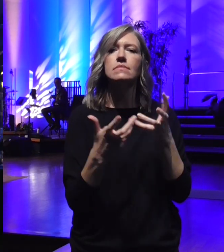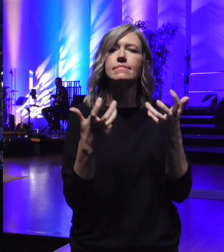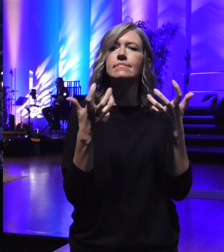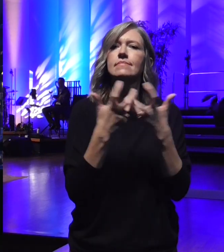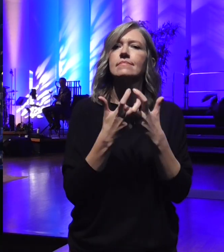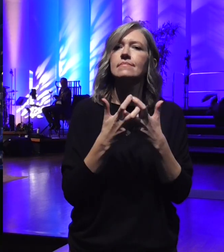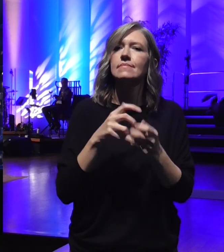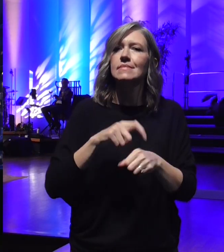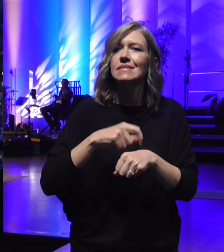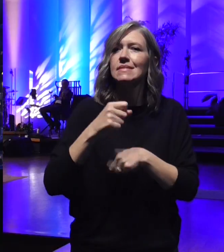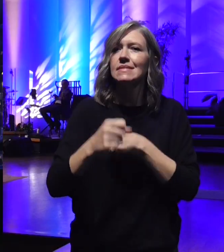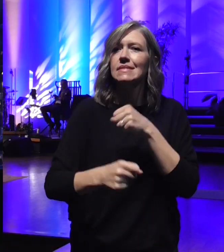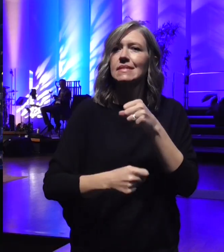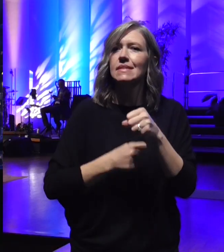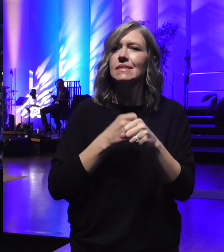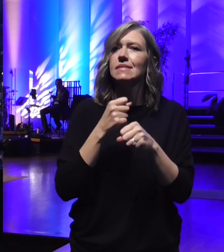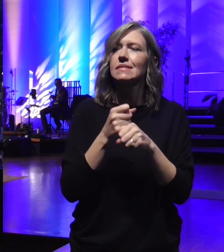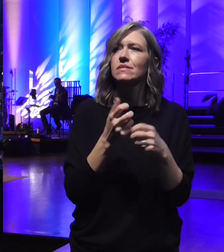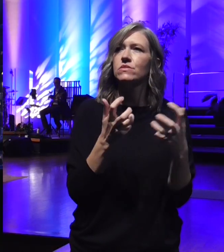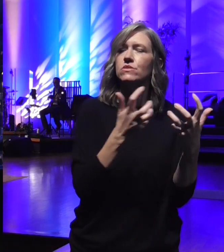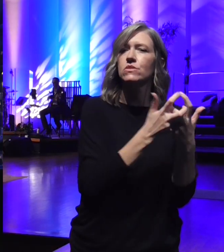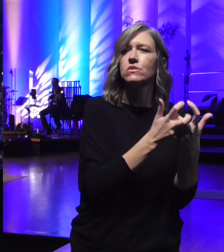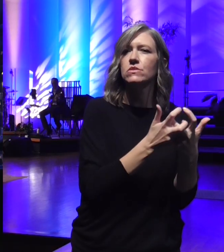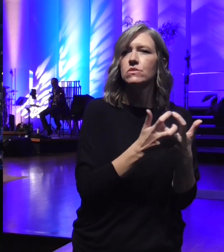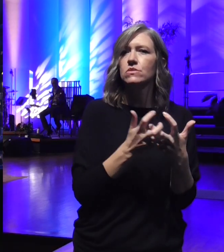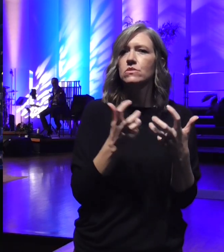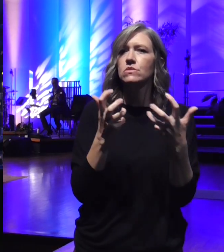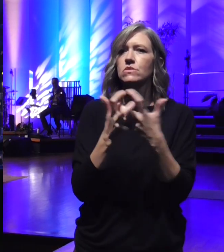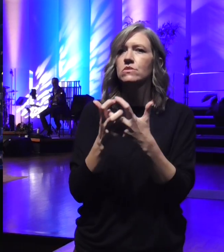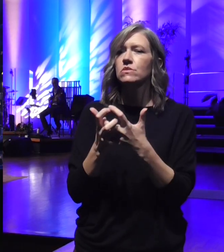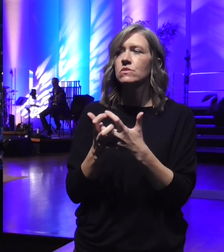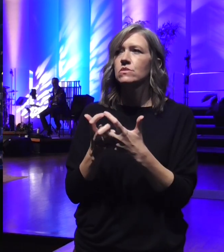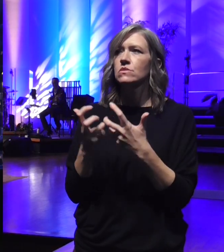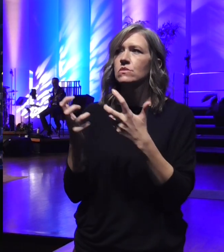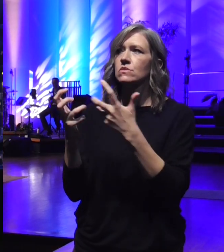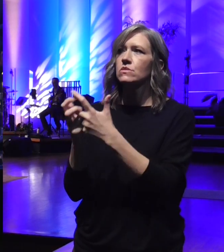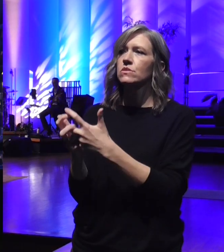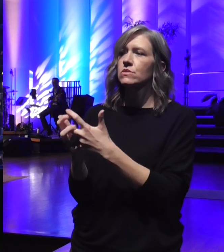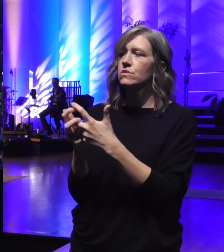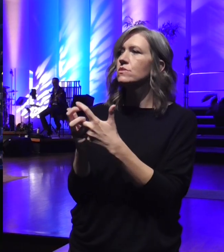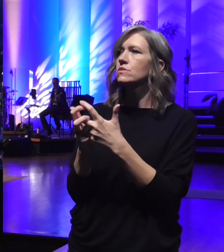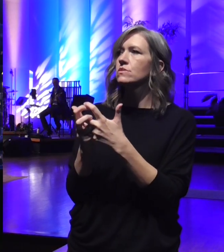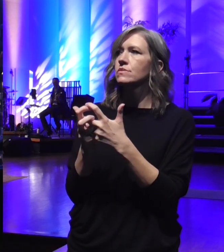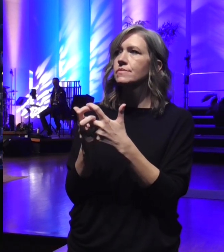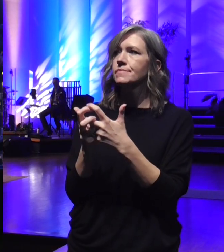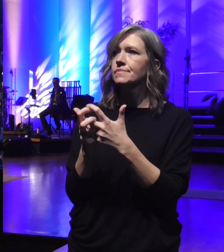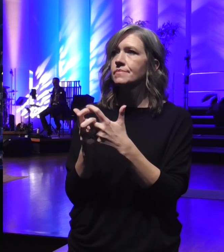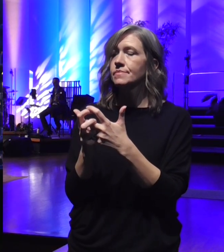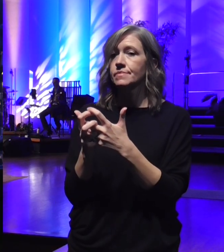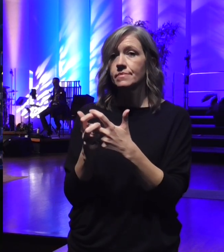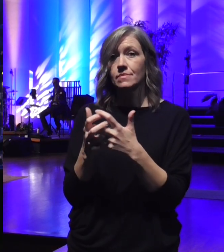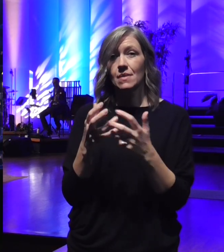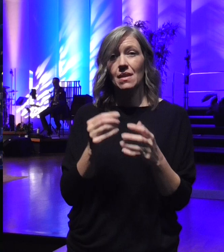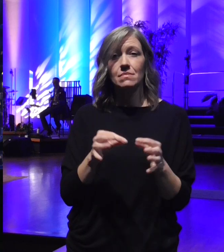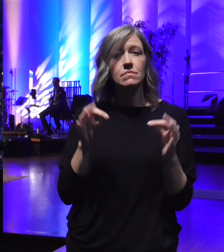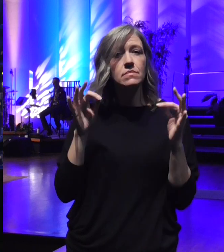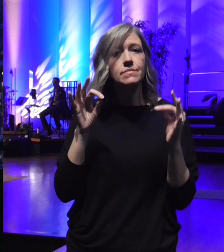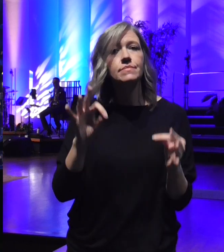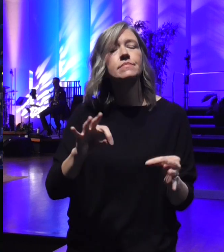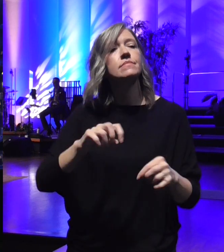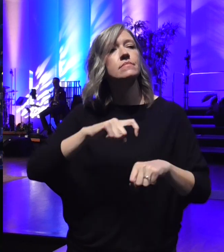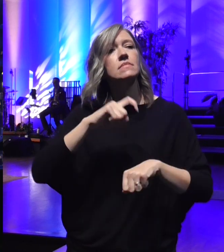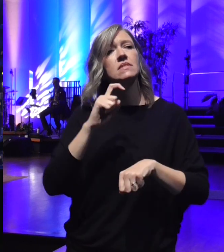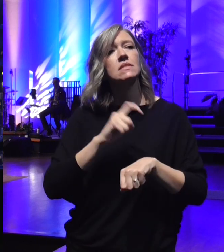a season, turn, turn, turn. And a